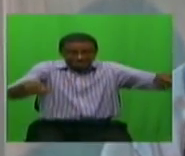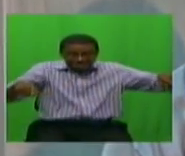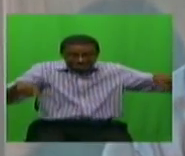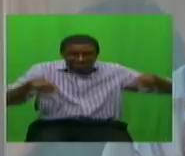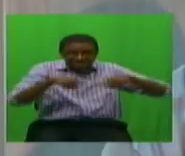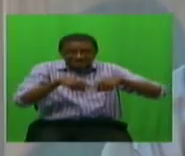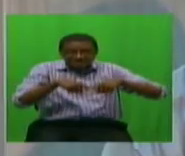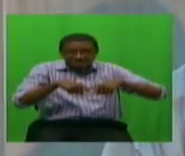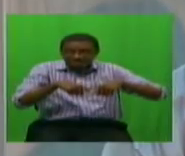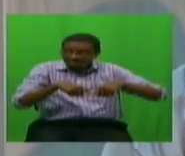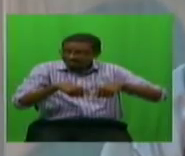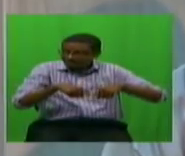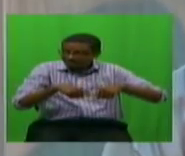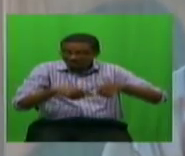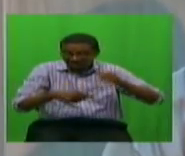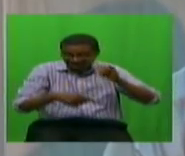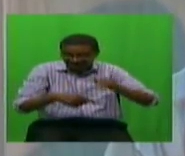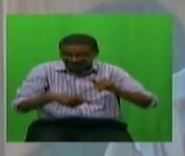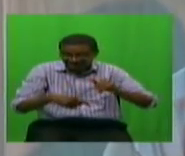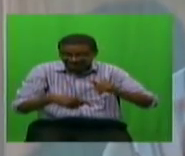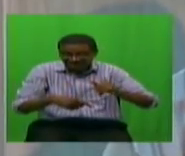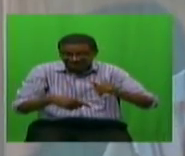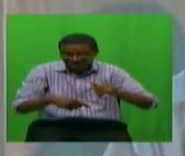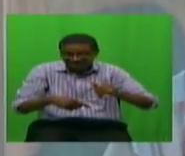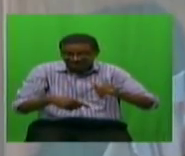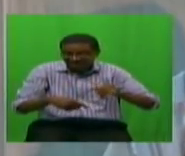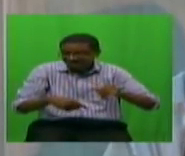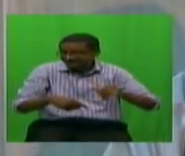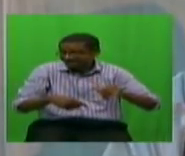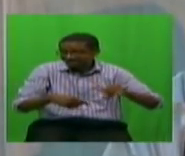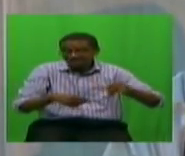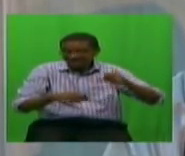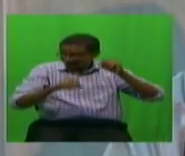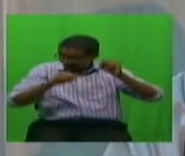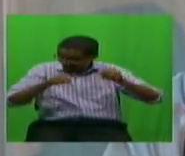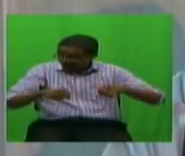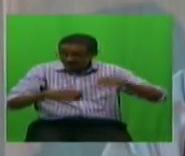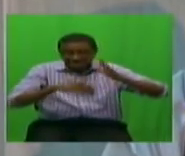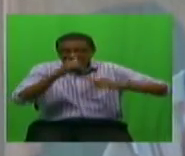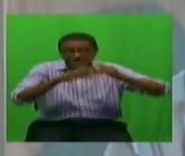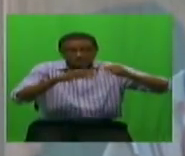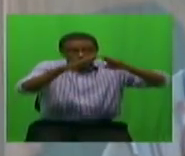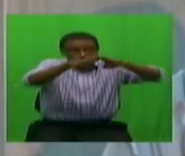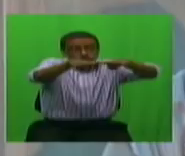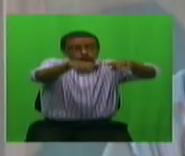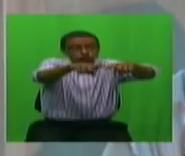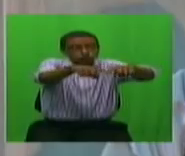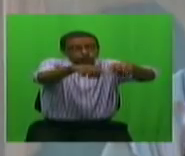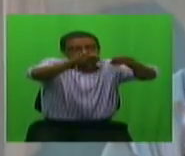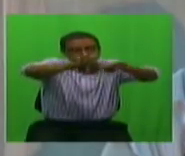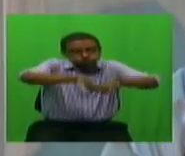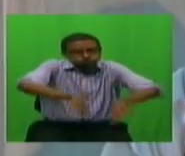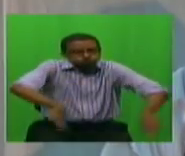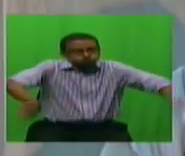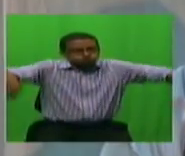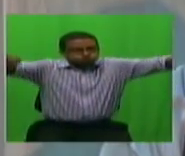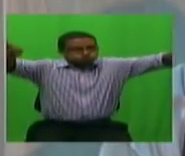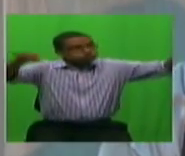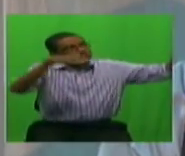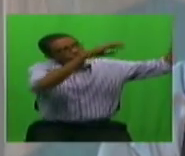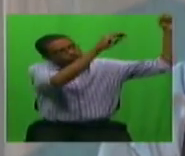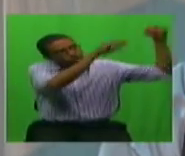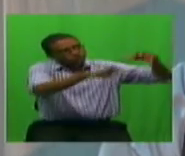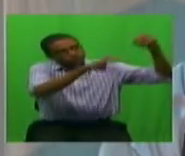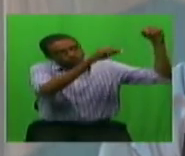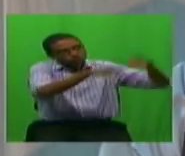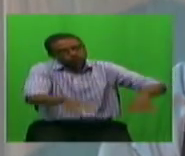way whatsoever, you can't build a retention pond to handle the type of rainfall that they experienced during the recent times. I guess that's why the